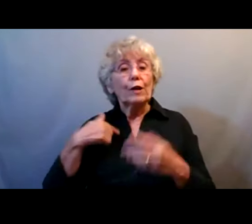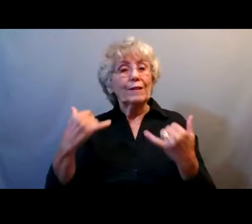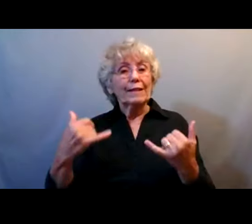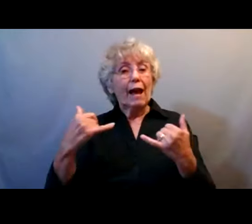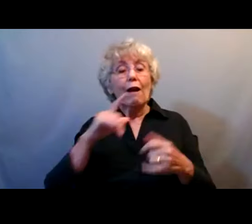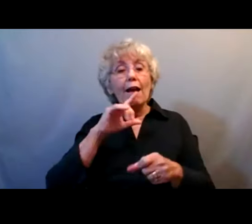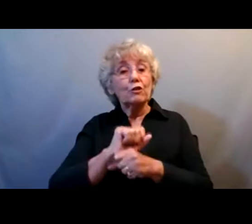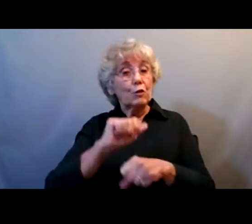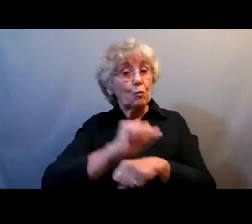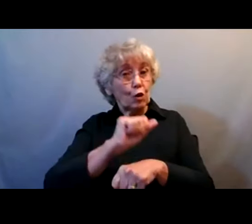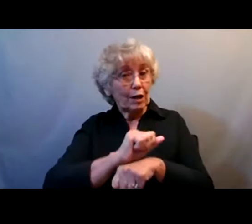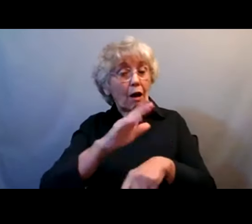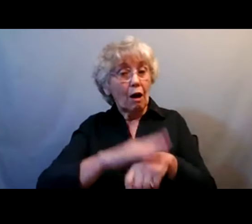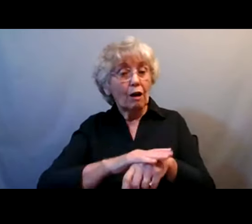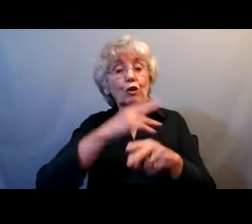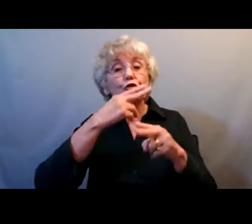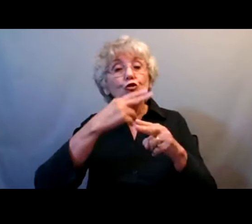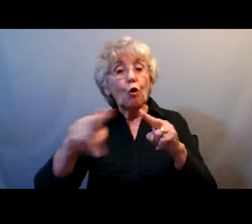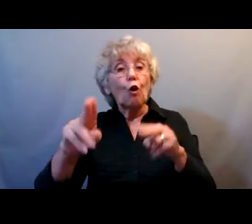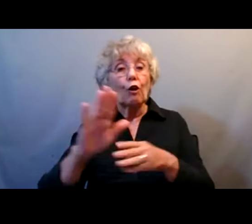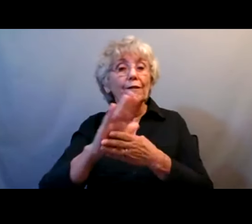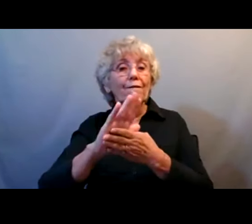actually working on a short video